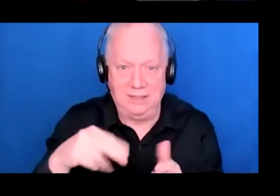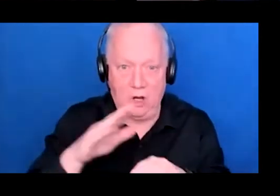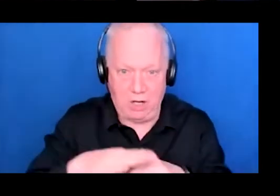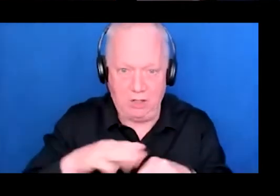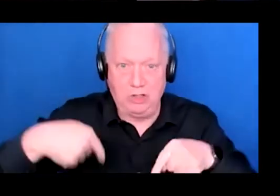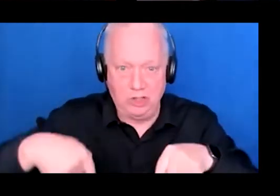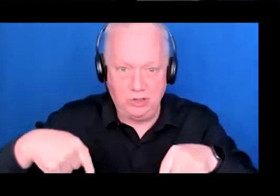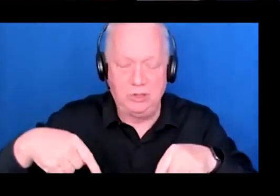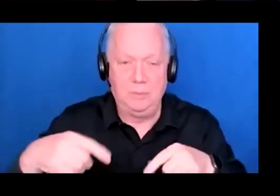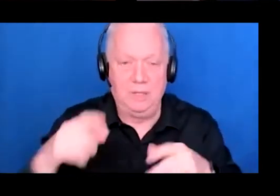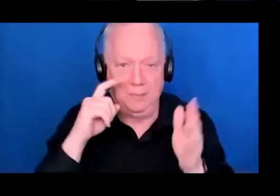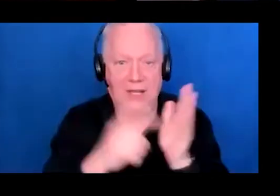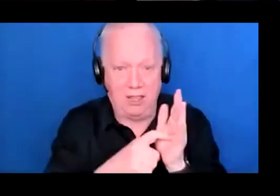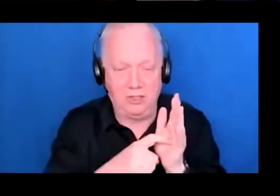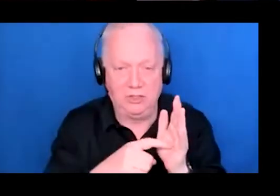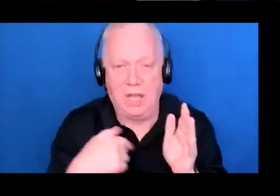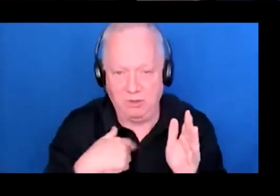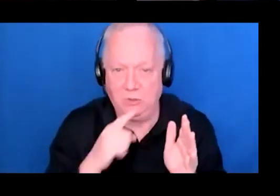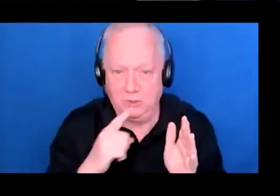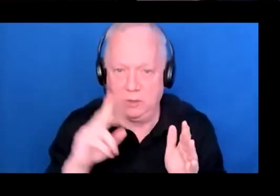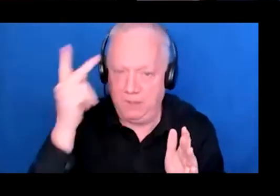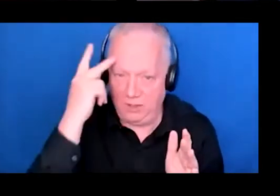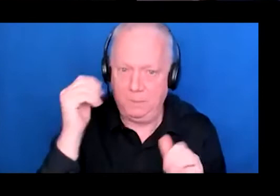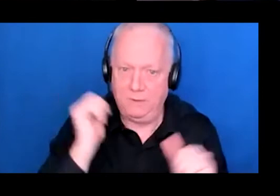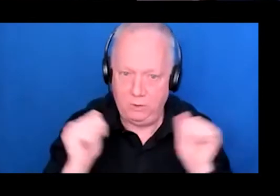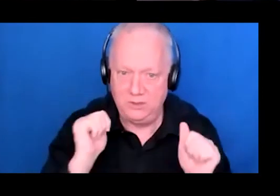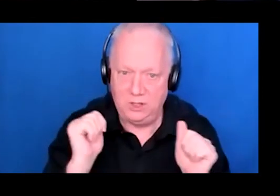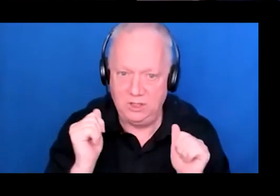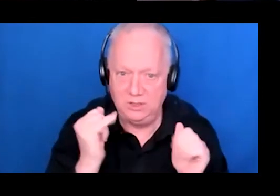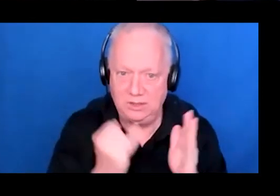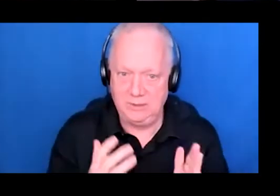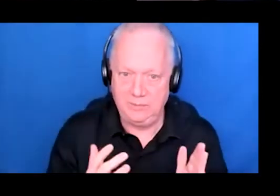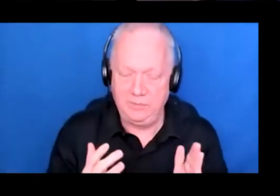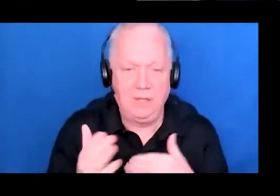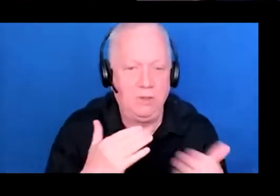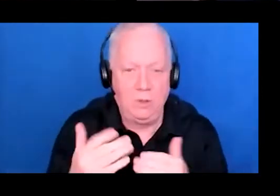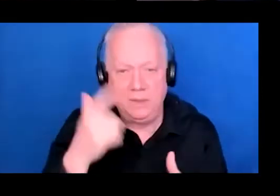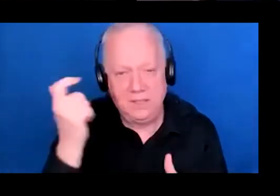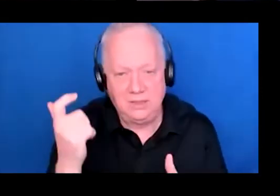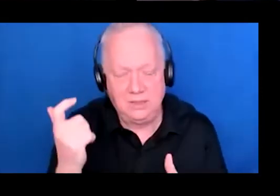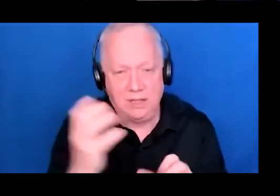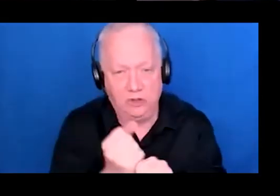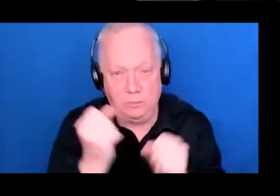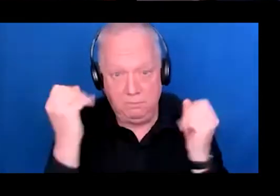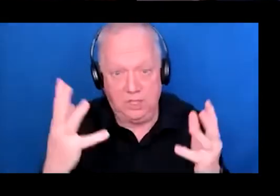became acknowledged. I was a very much of a political performance artist. And even though, because I got so much attention and